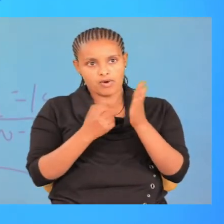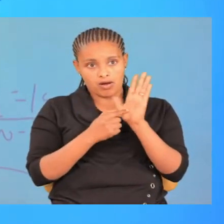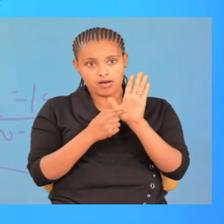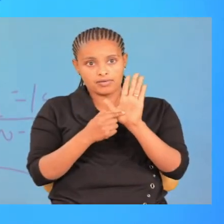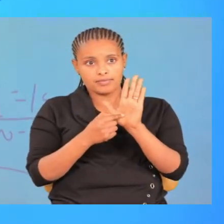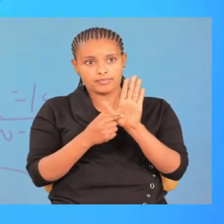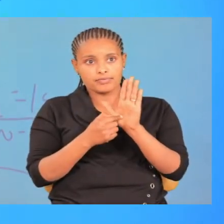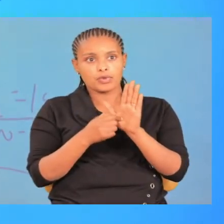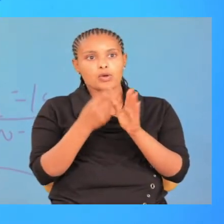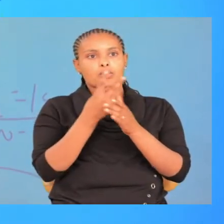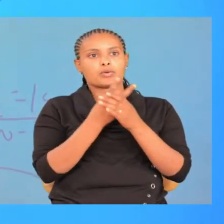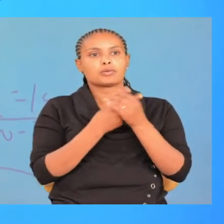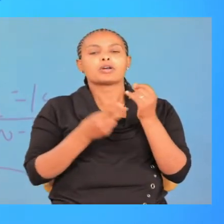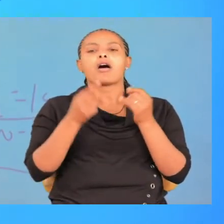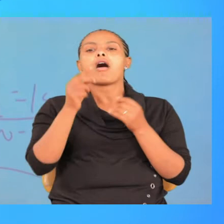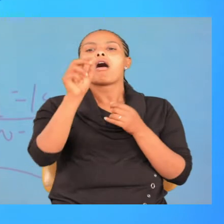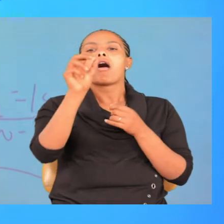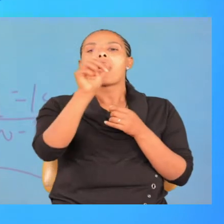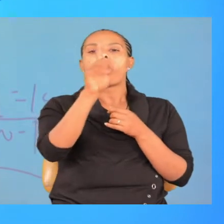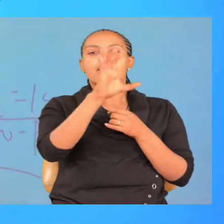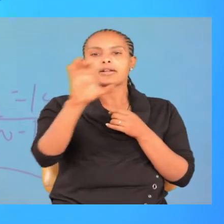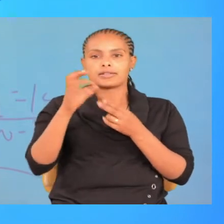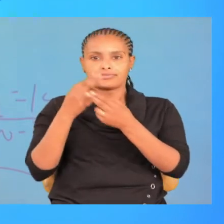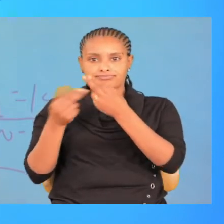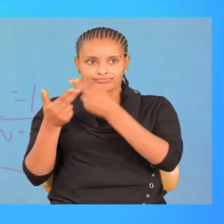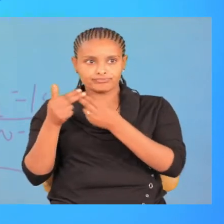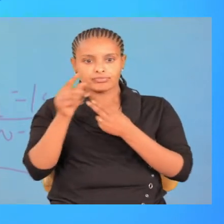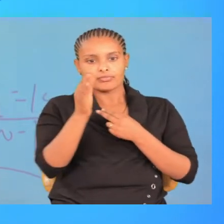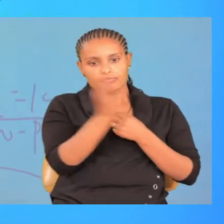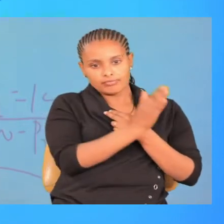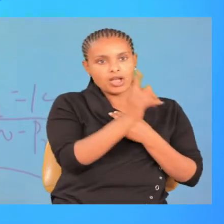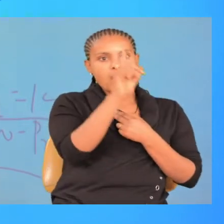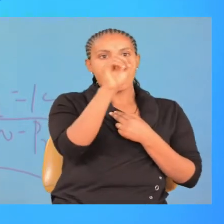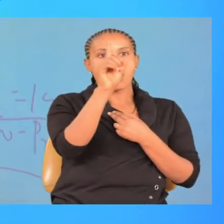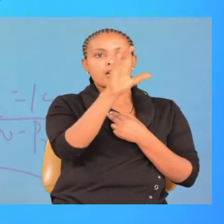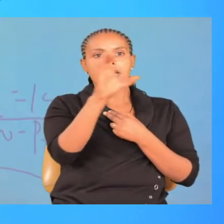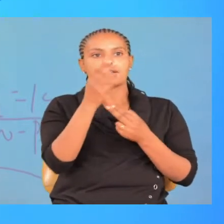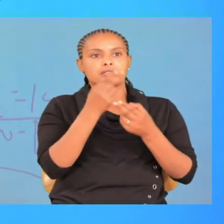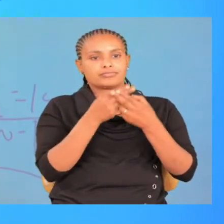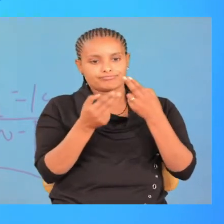Multiplying both sides by 100, this gives you